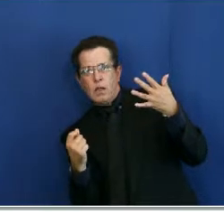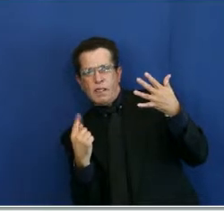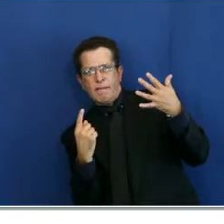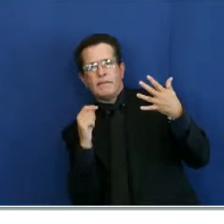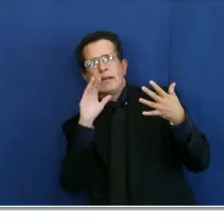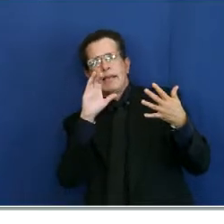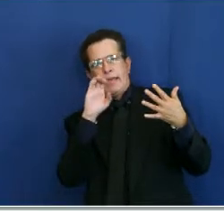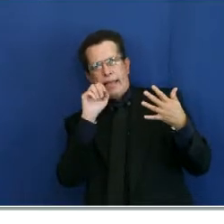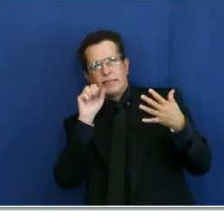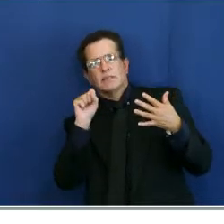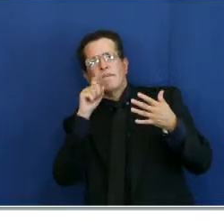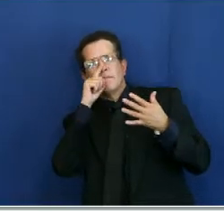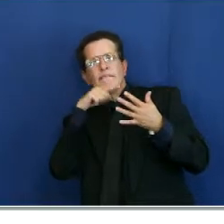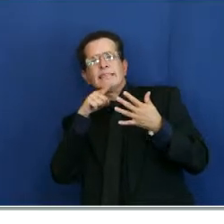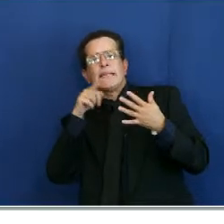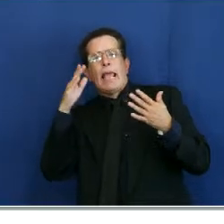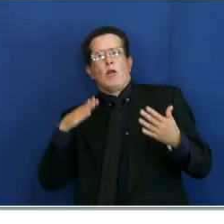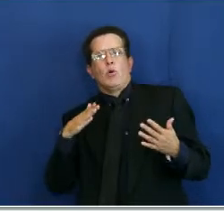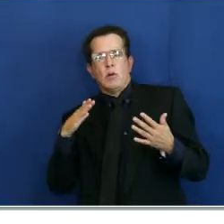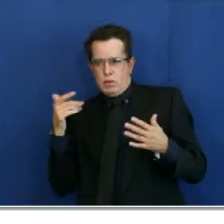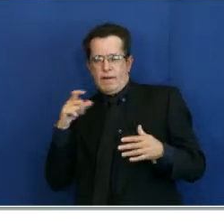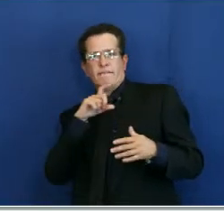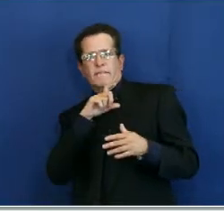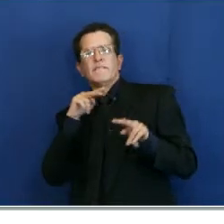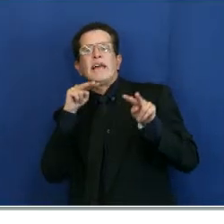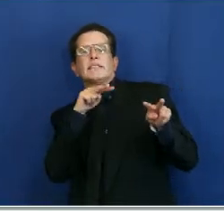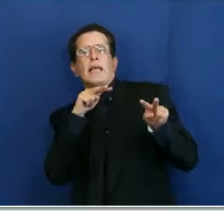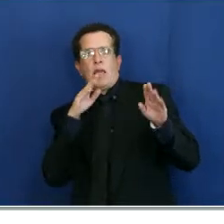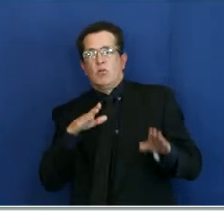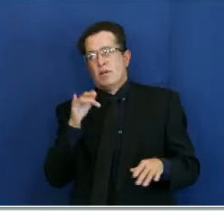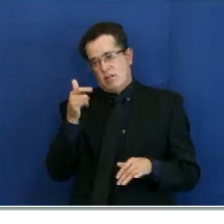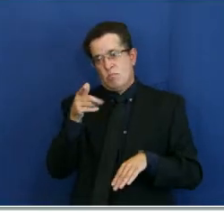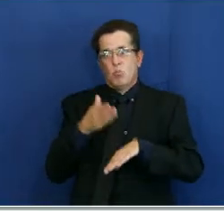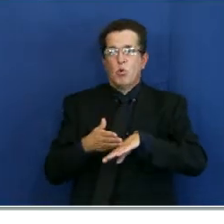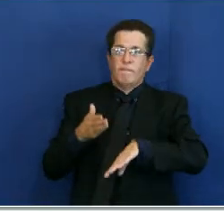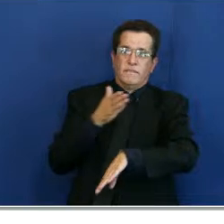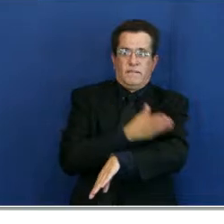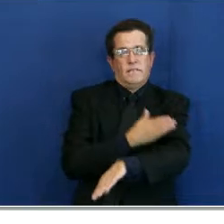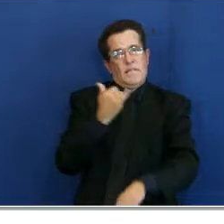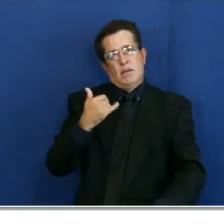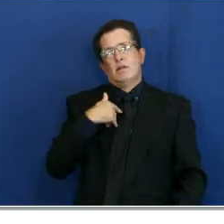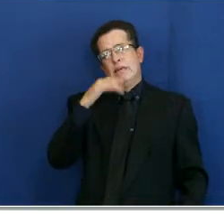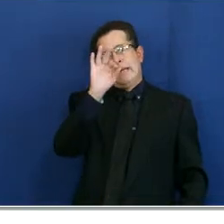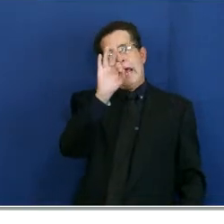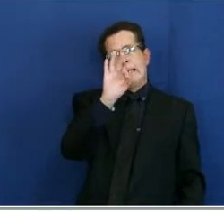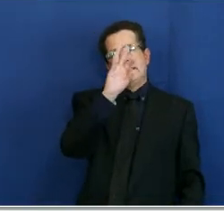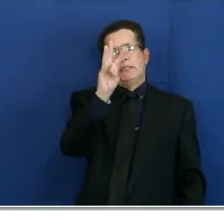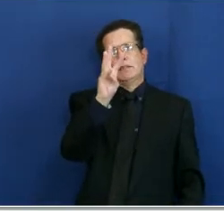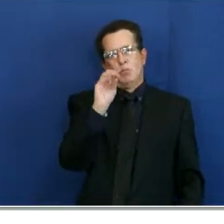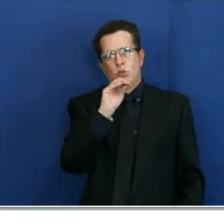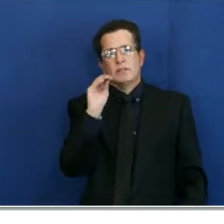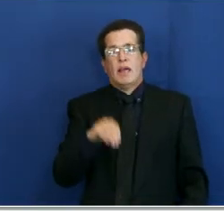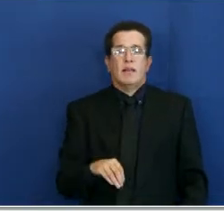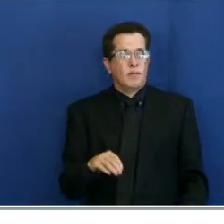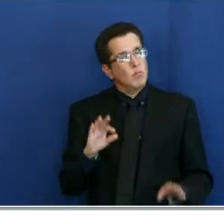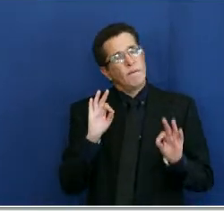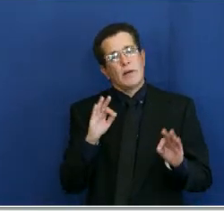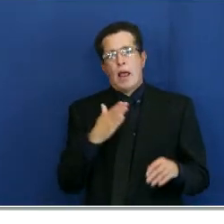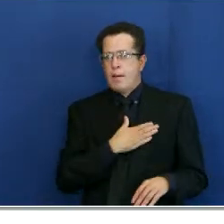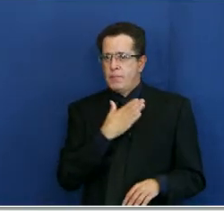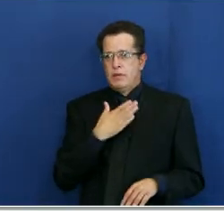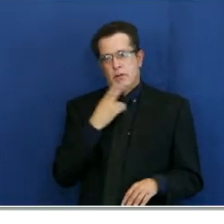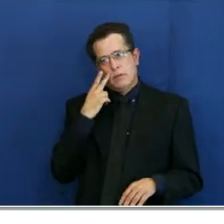investigations, and as you'll see there, we are at 96%. So we are happy